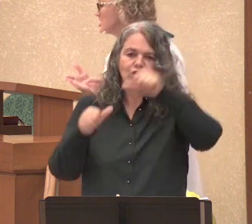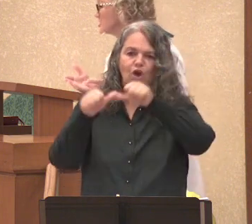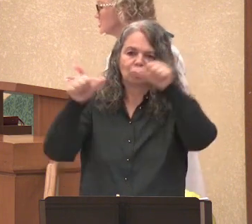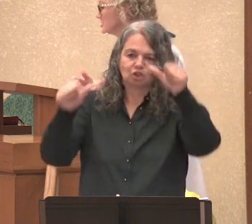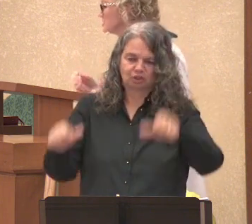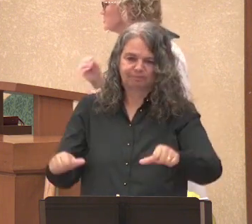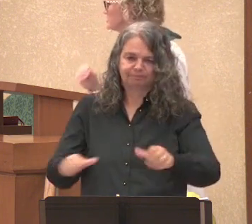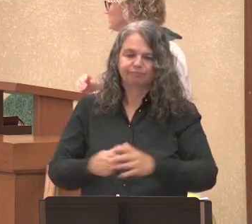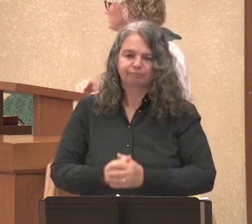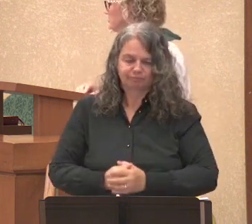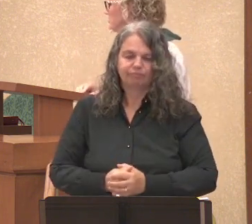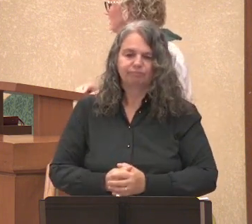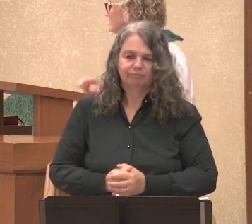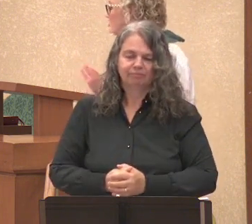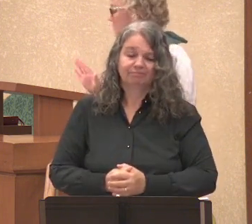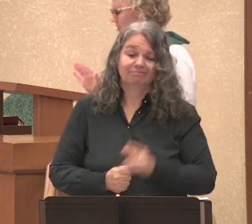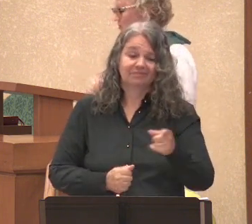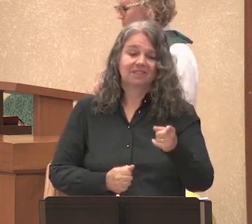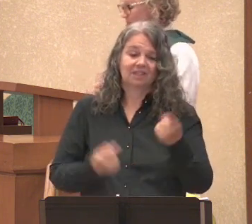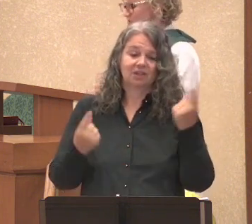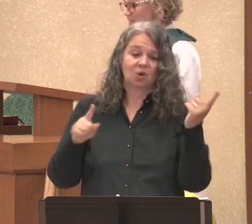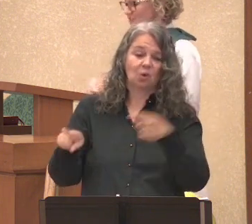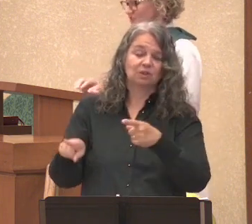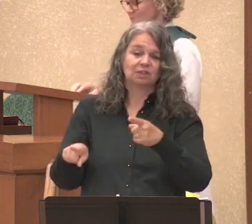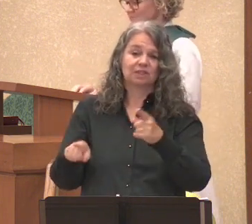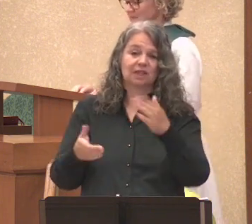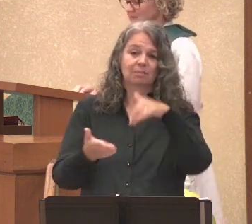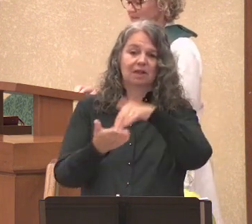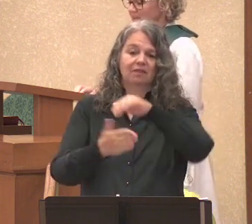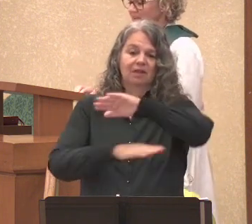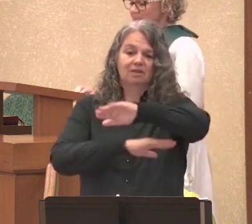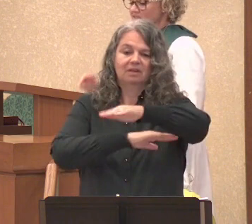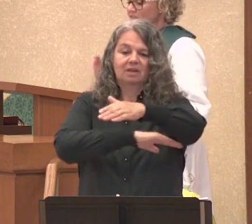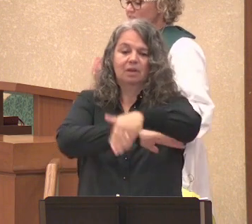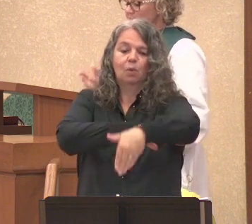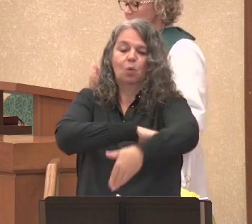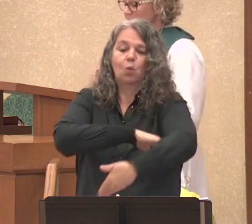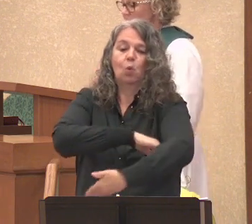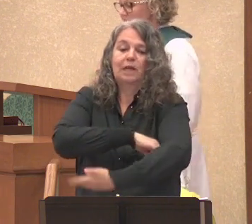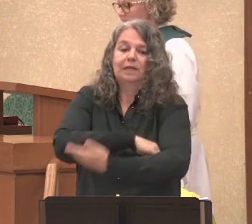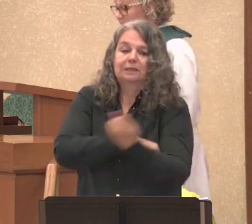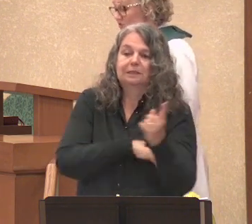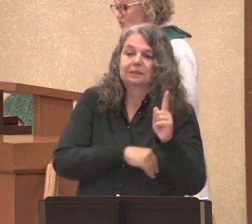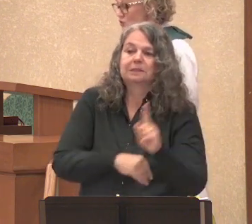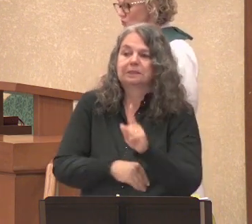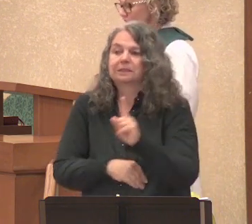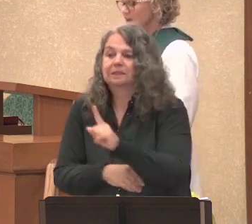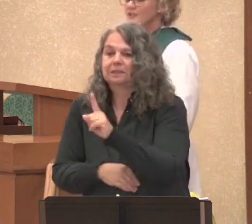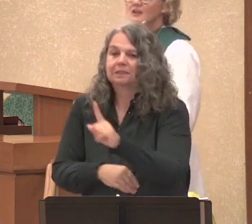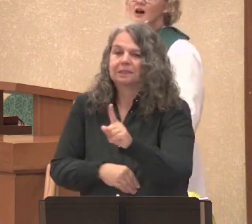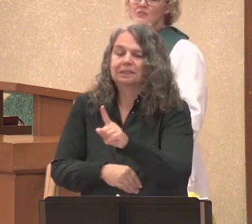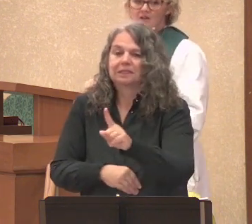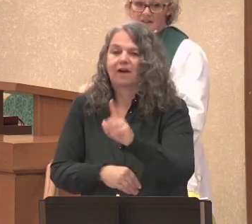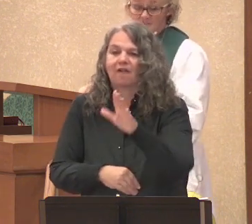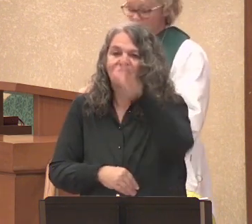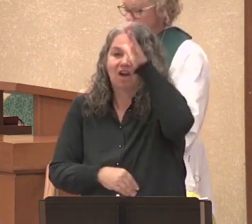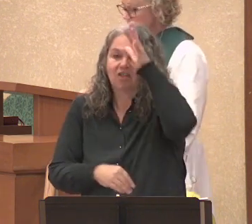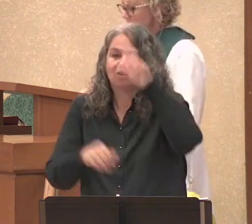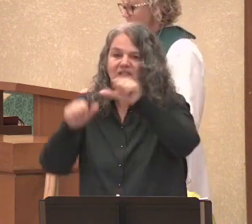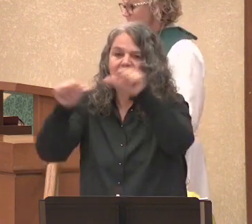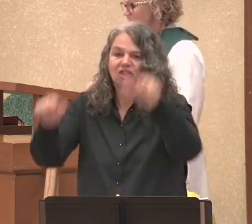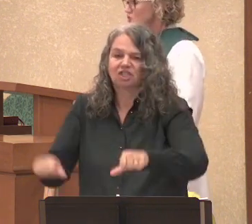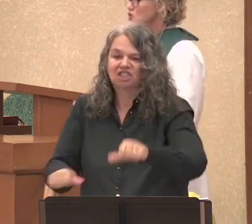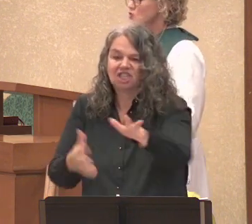kind of got courage. He goes in the middle of the night, hoping that nobody will catch him. Then the Midianites join another